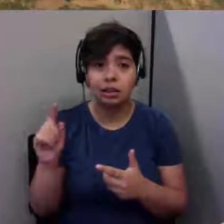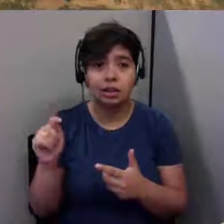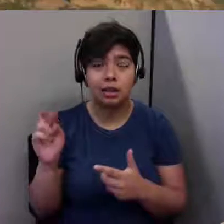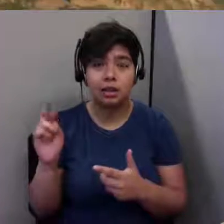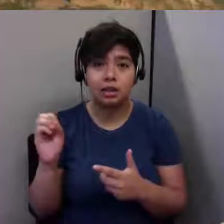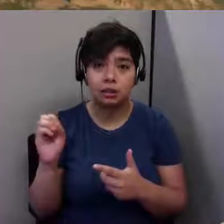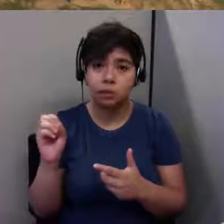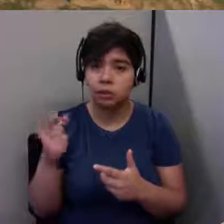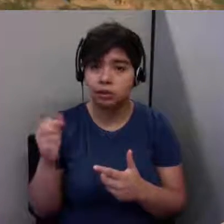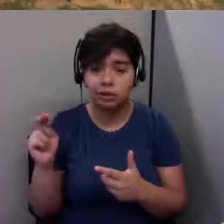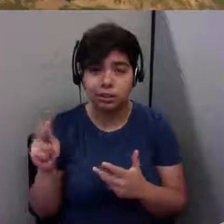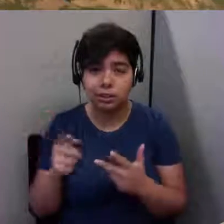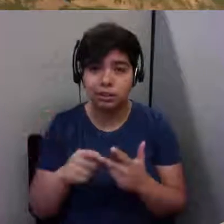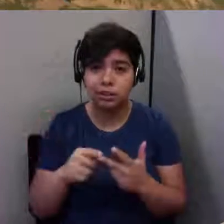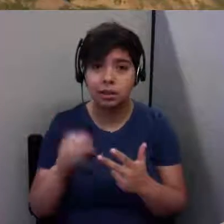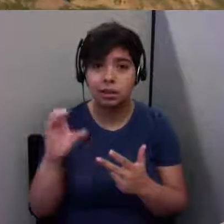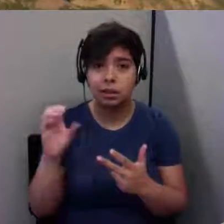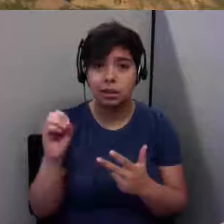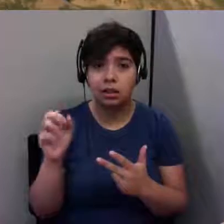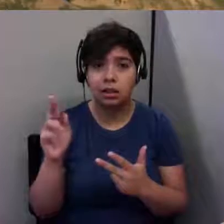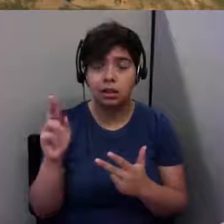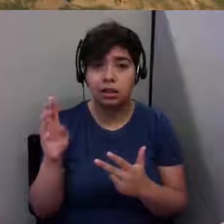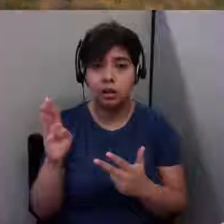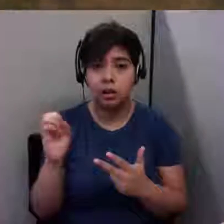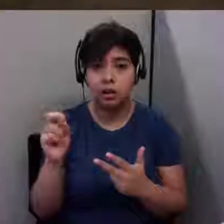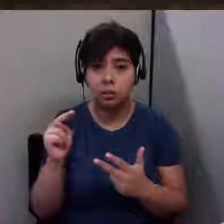helium, and water vapor.